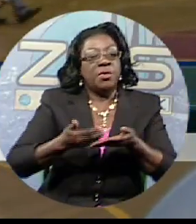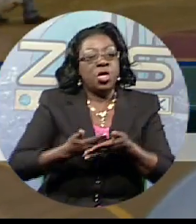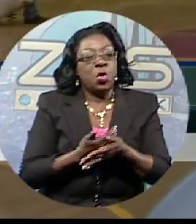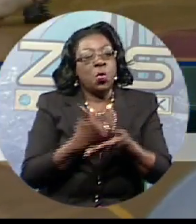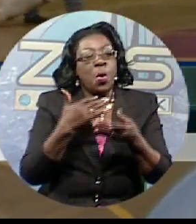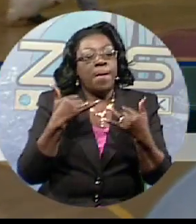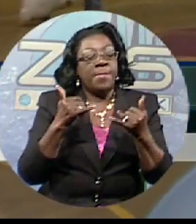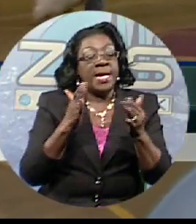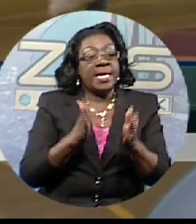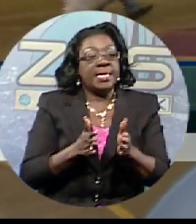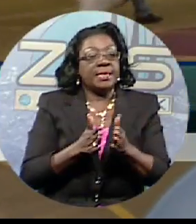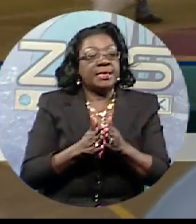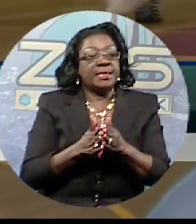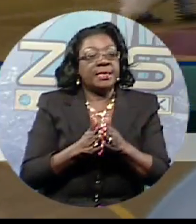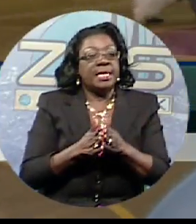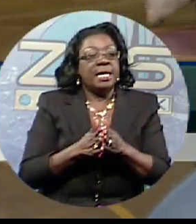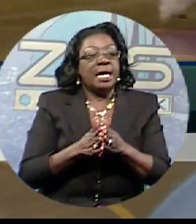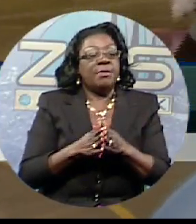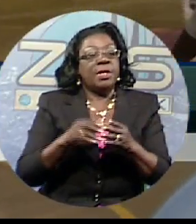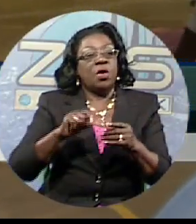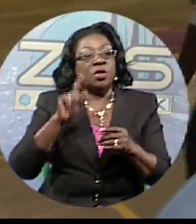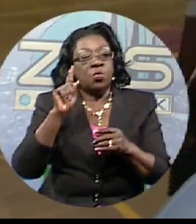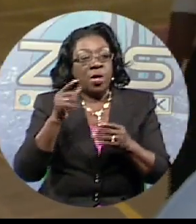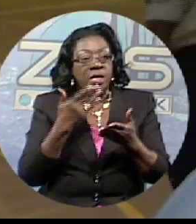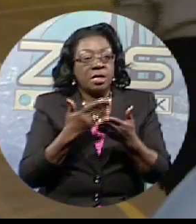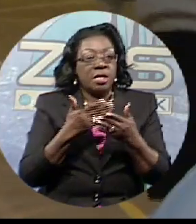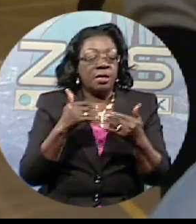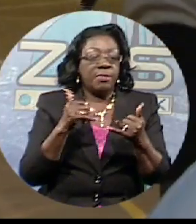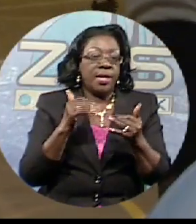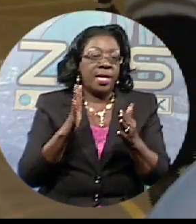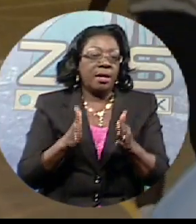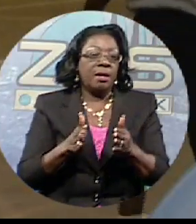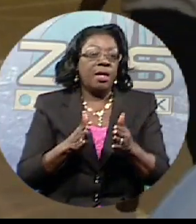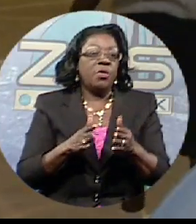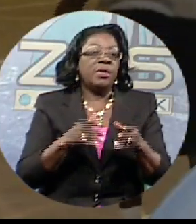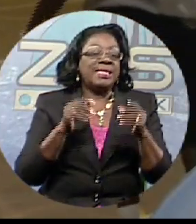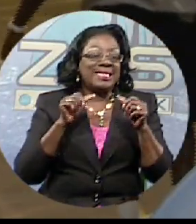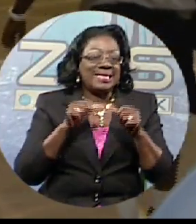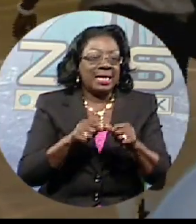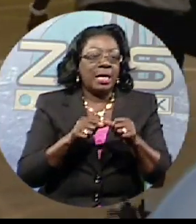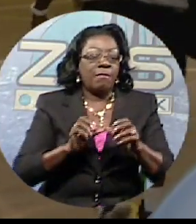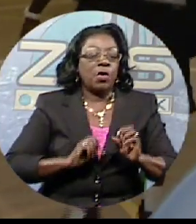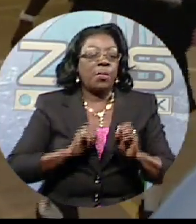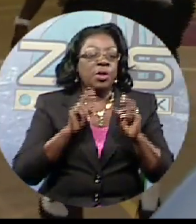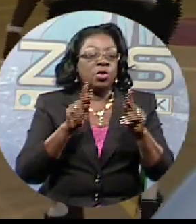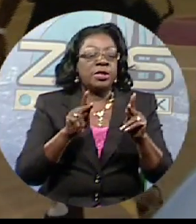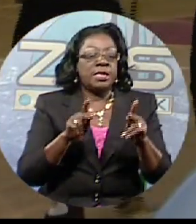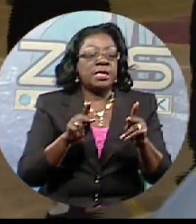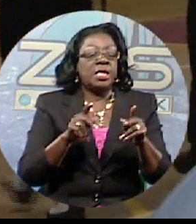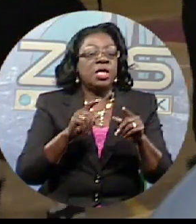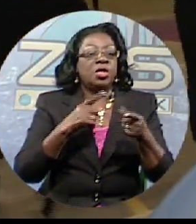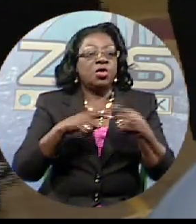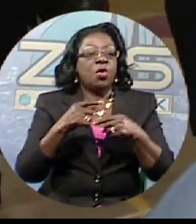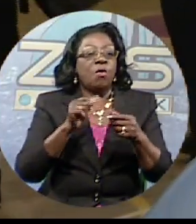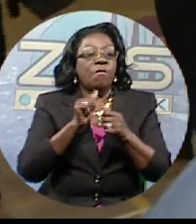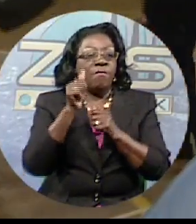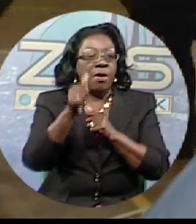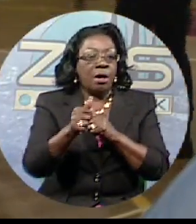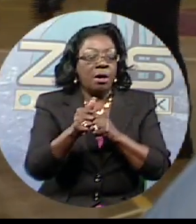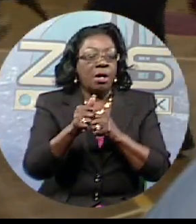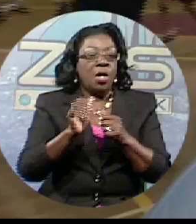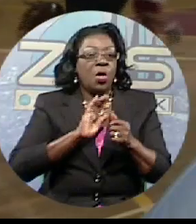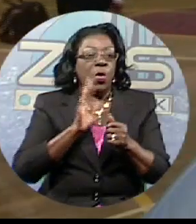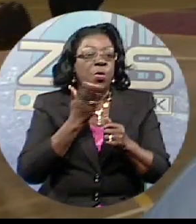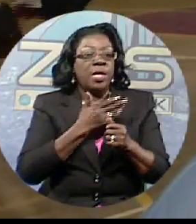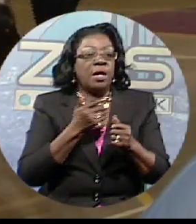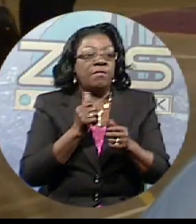Fernisha Moss, even though we lost Marby Dean, I still think we have an opportunity to go far. We have